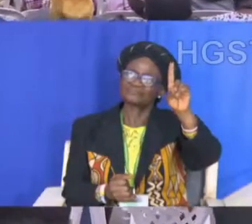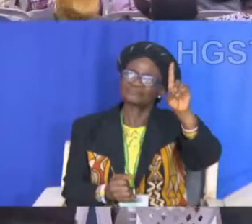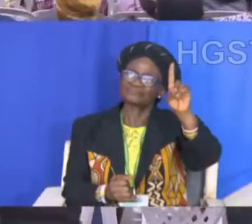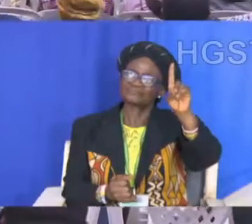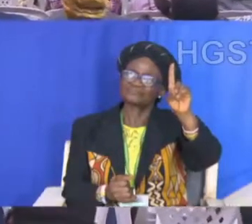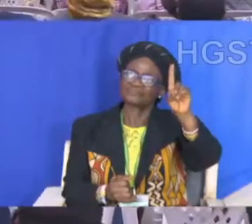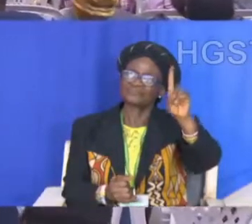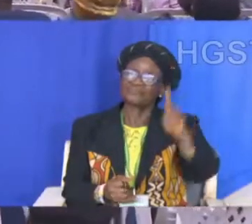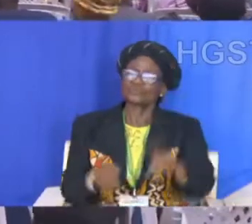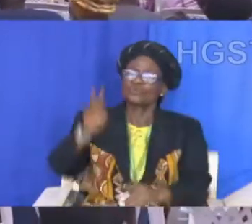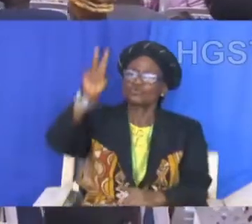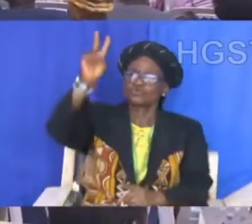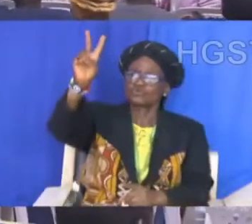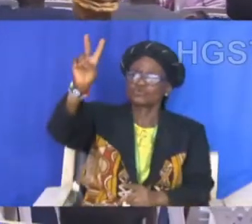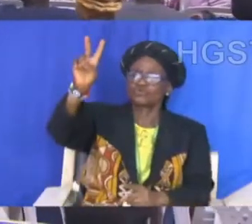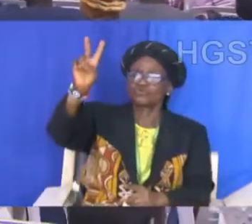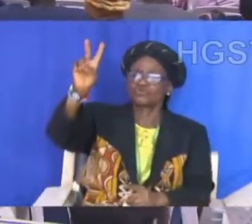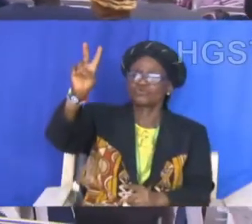Two.